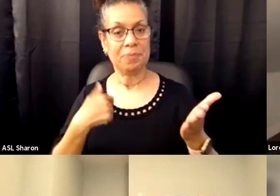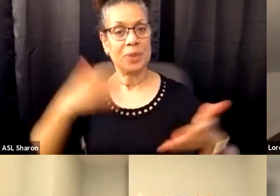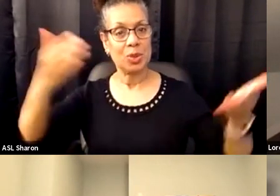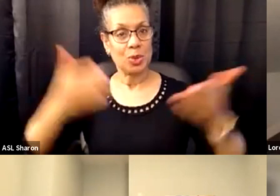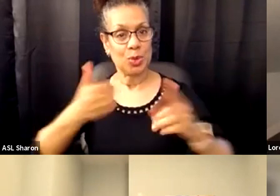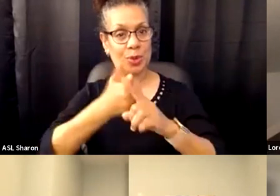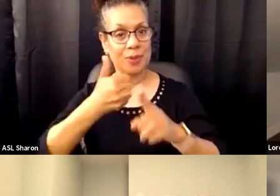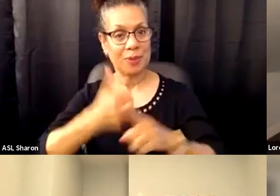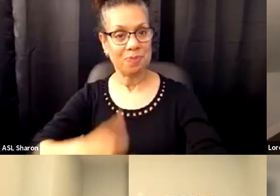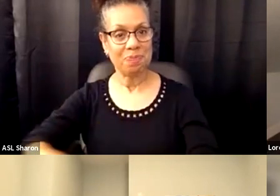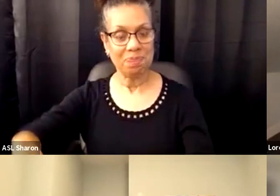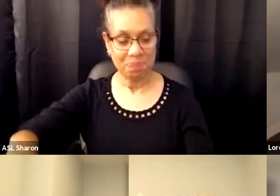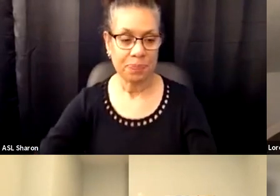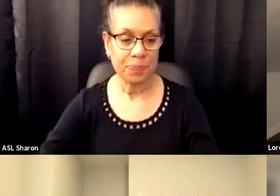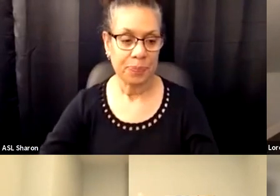yourselves